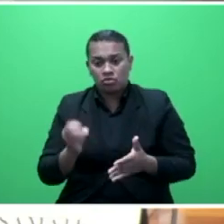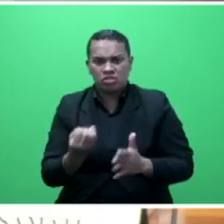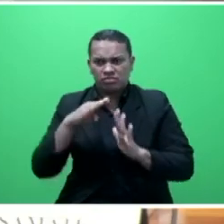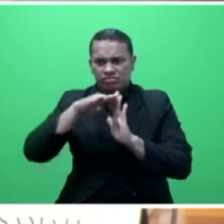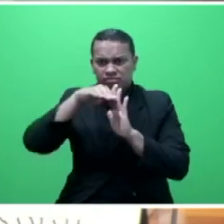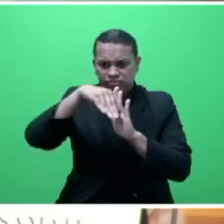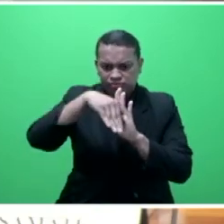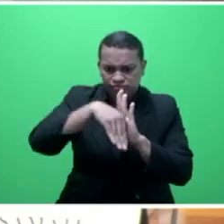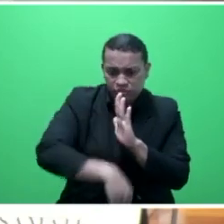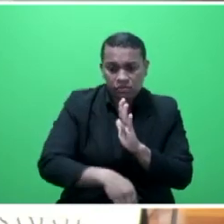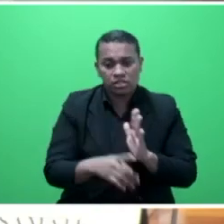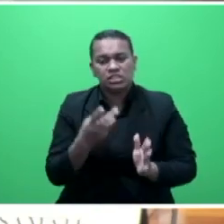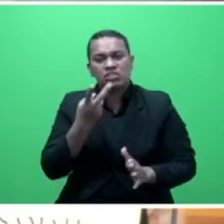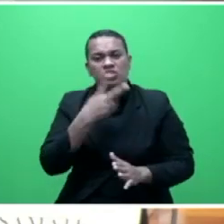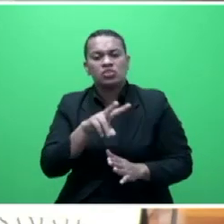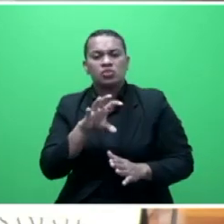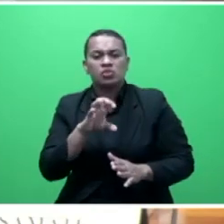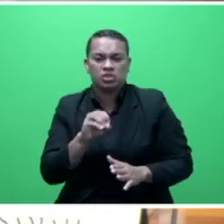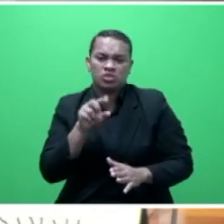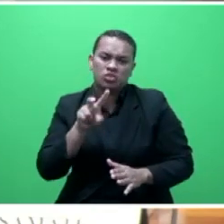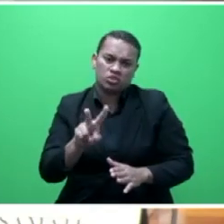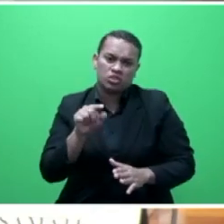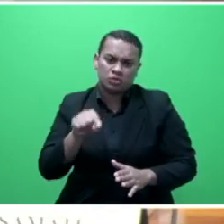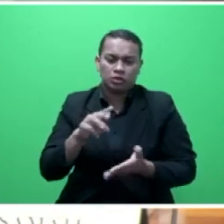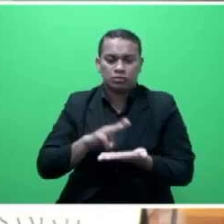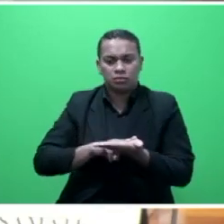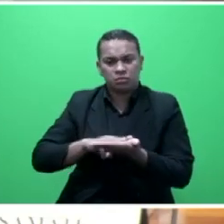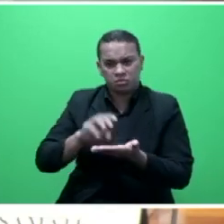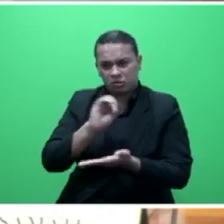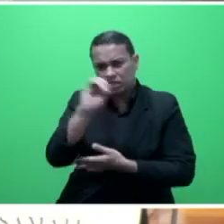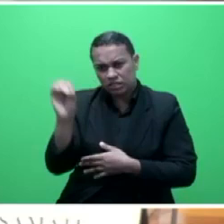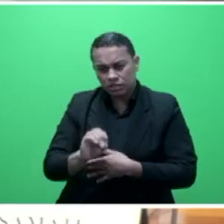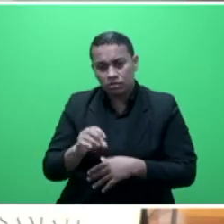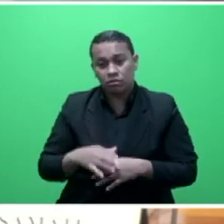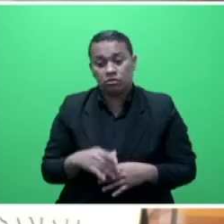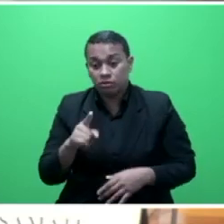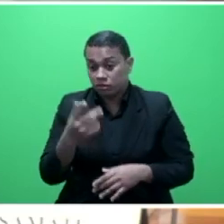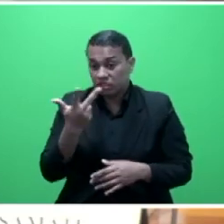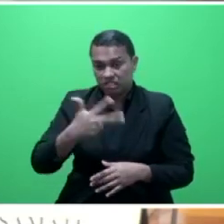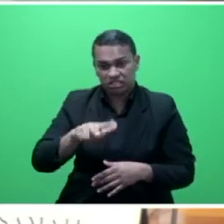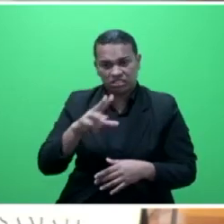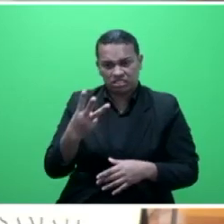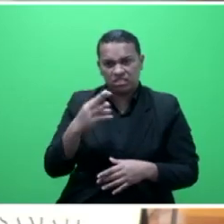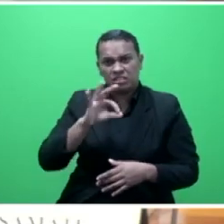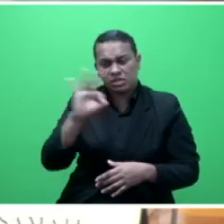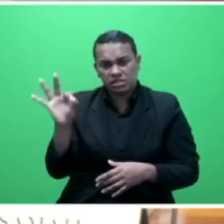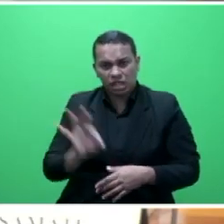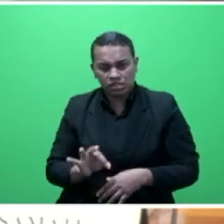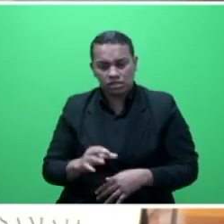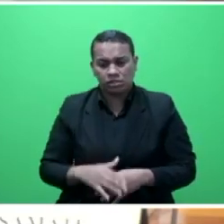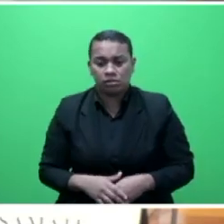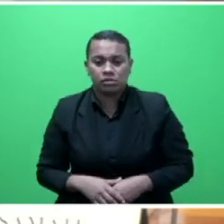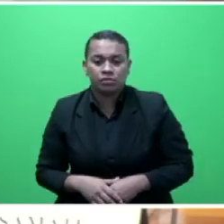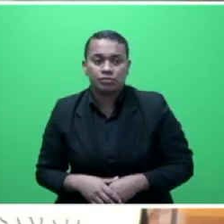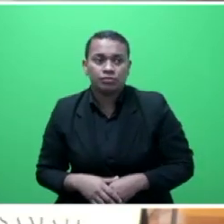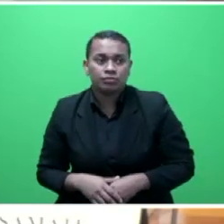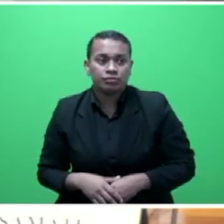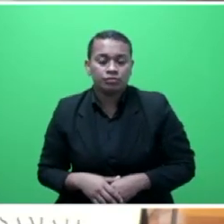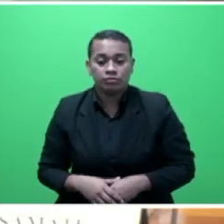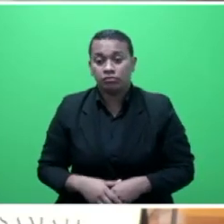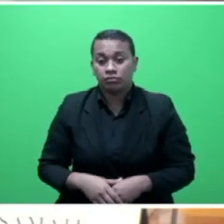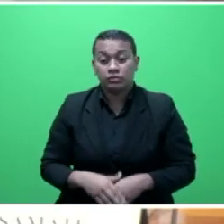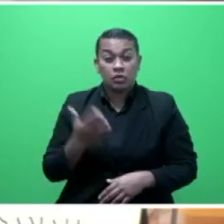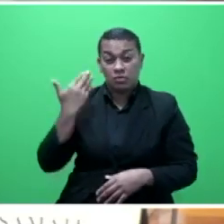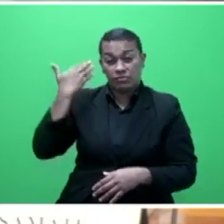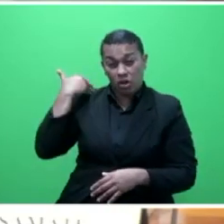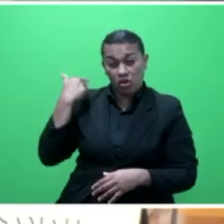20.2%, pushing our debt to GDP ratio to 83.4%. But as we know, the cost of doing nothing